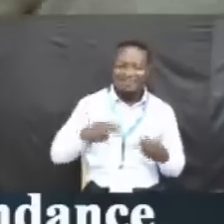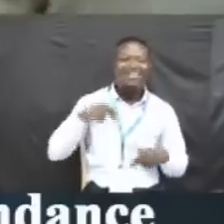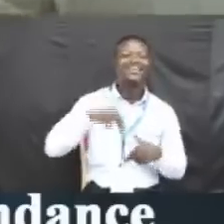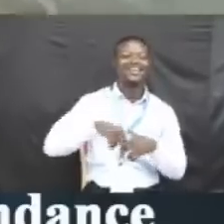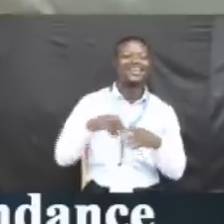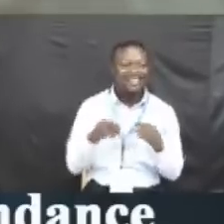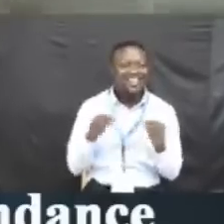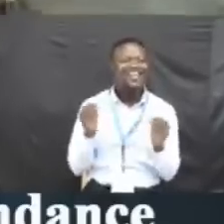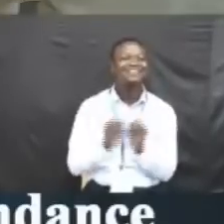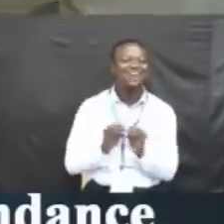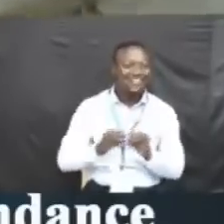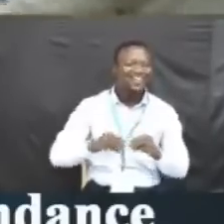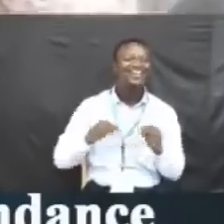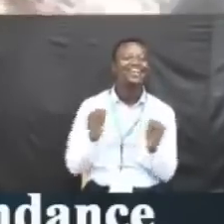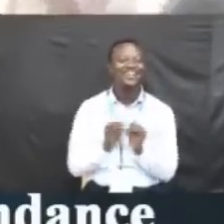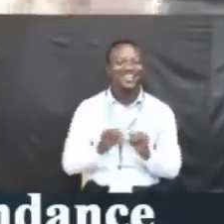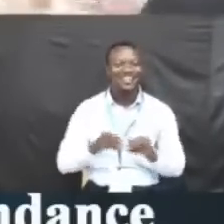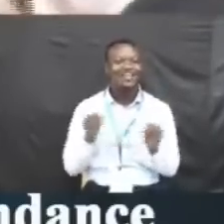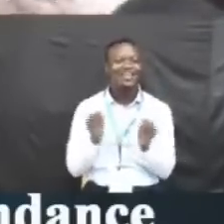tripping.